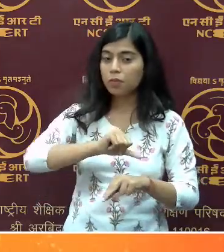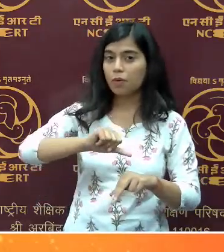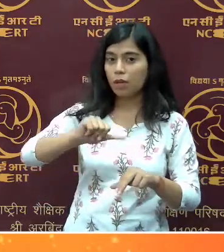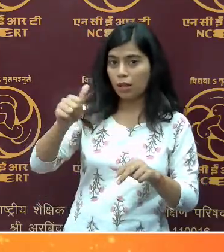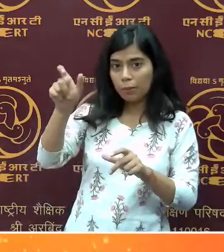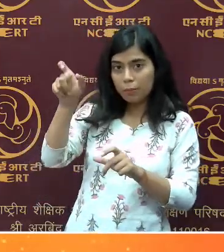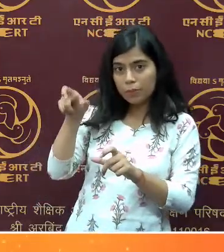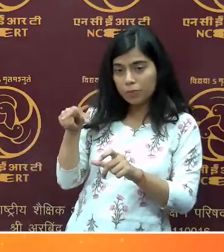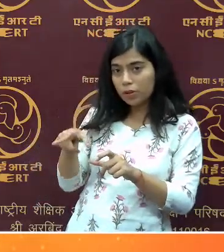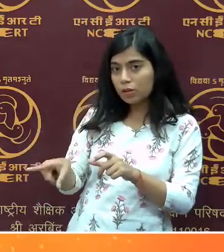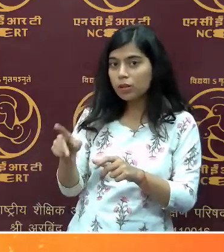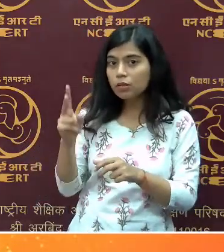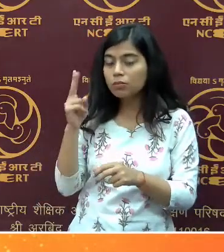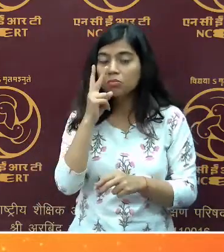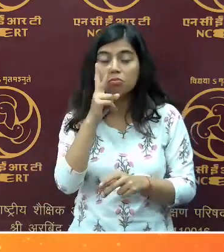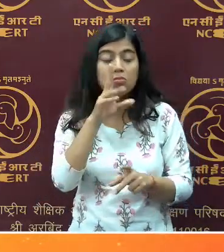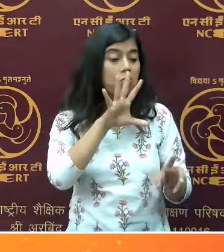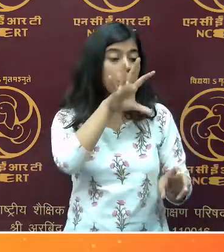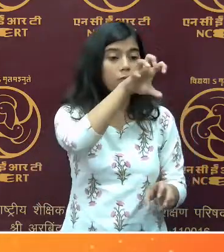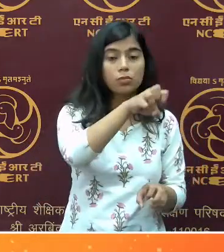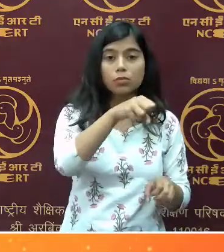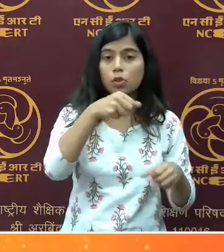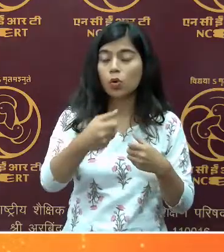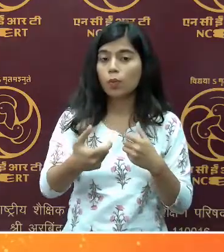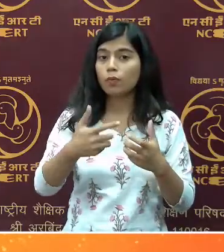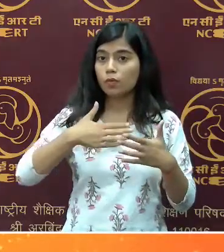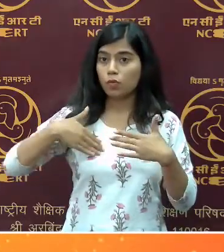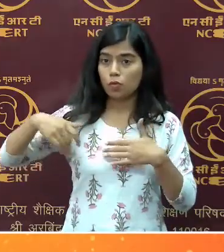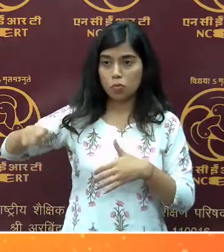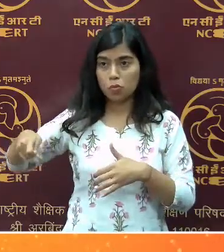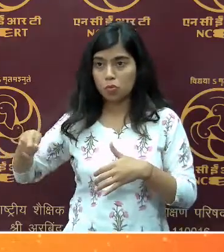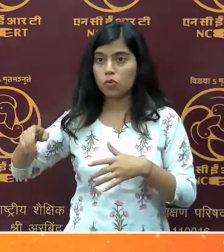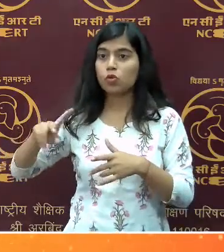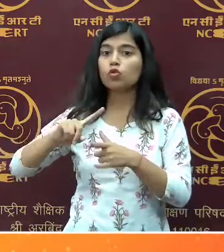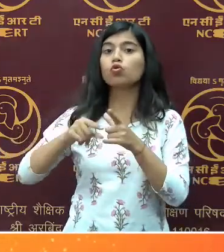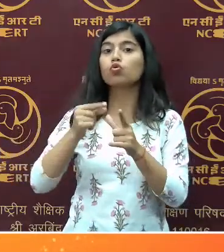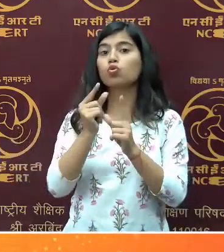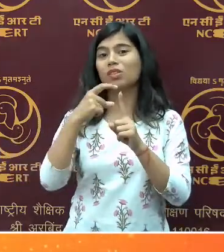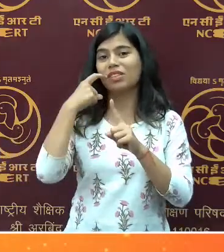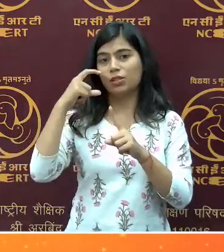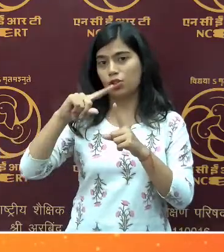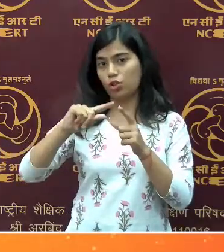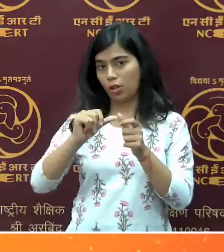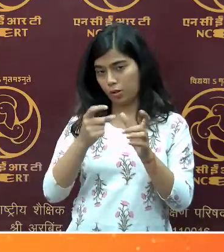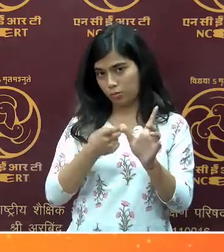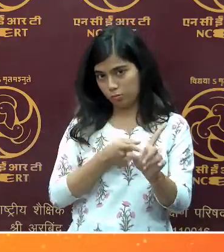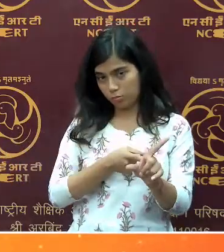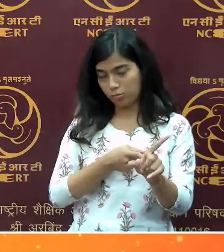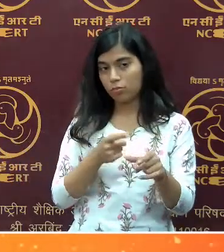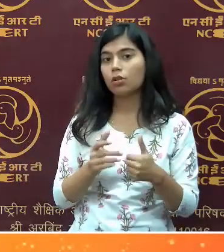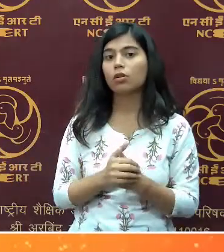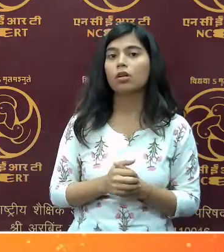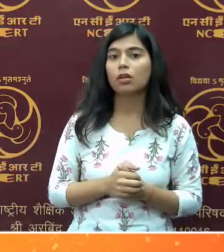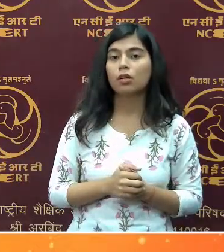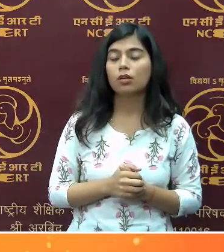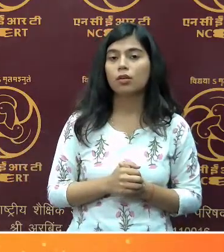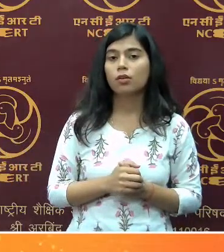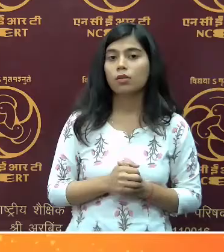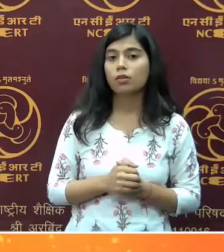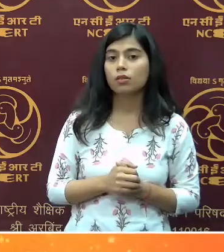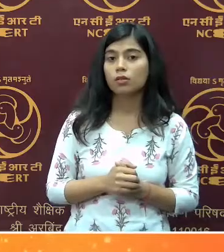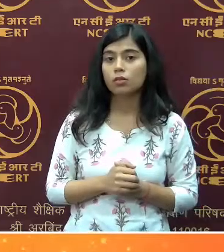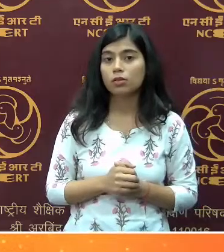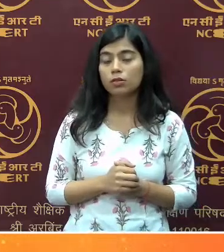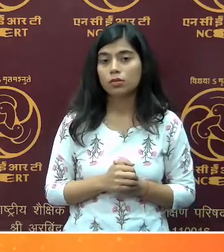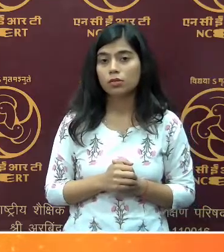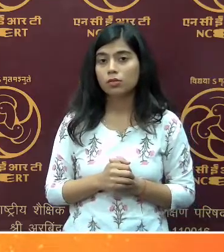seek remedy, unable to reach to the judiciary, unable to move judiciary, then they can seek